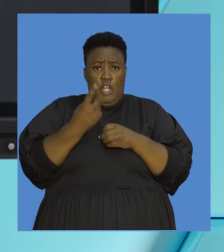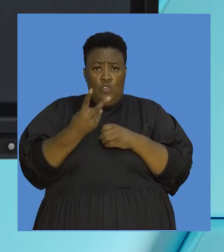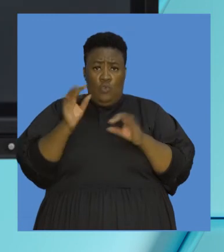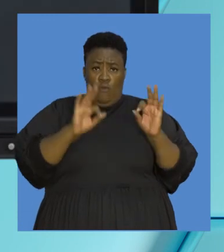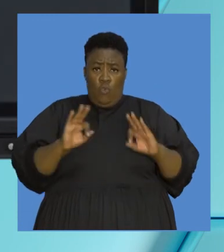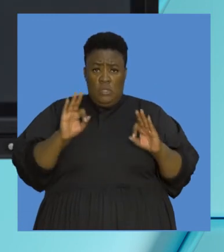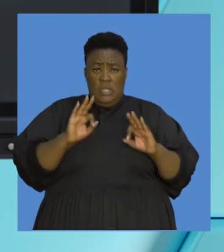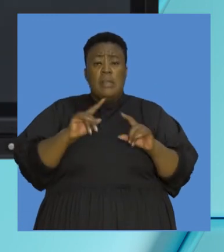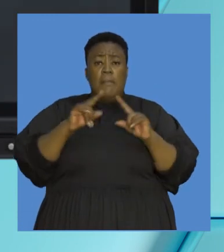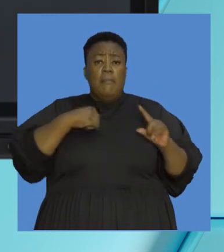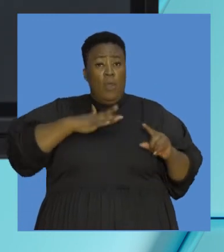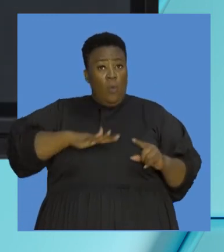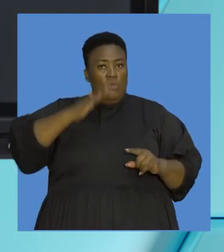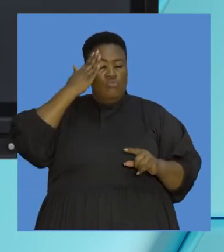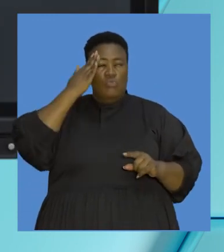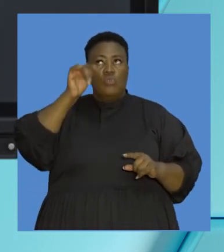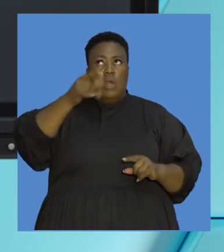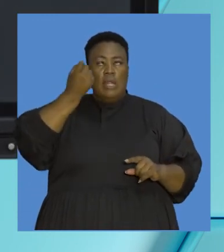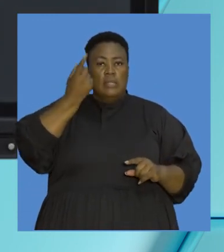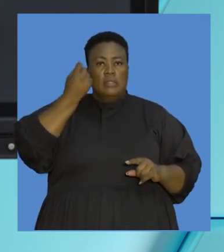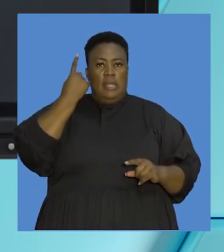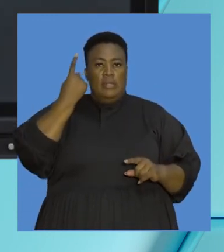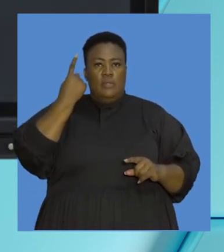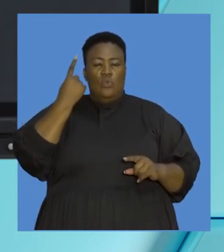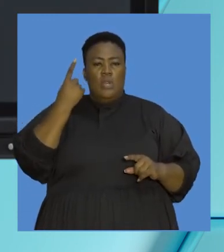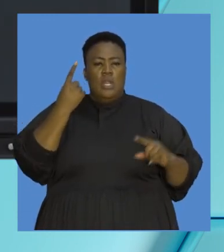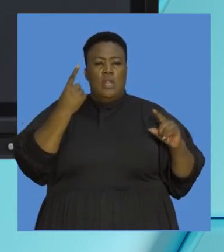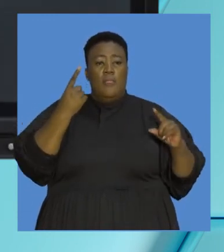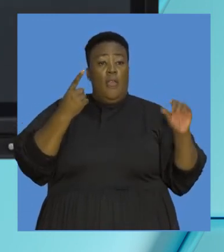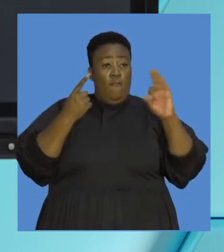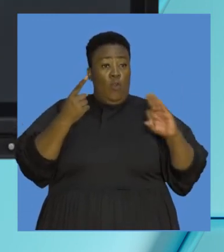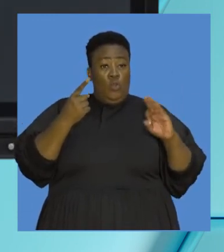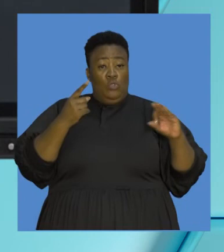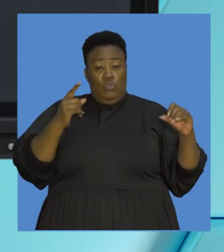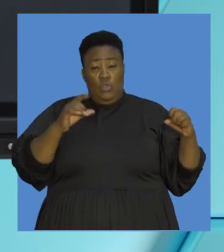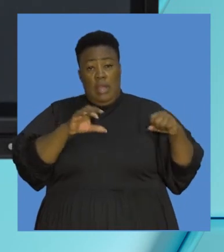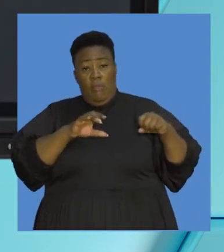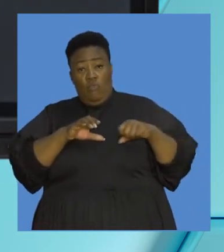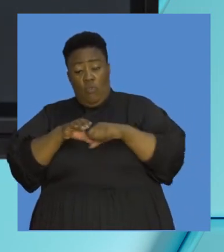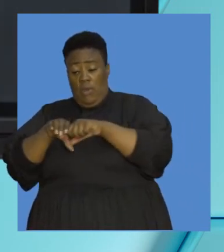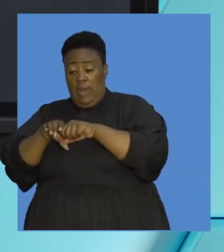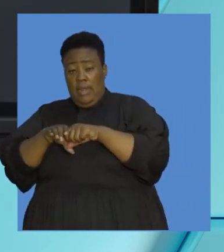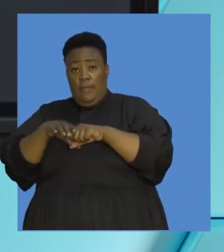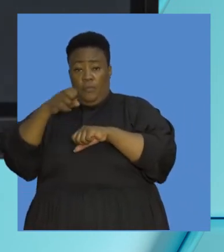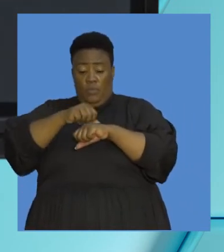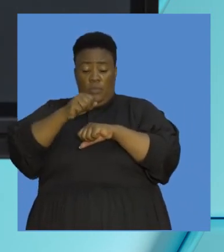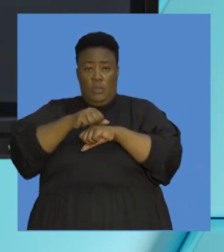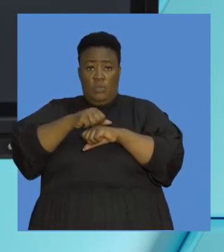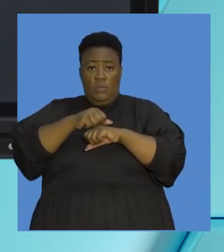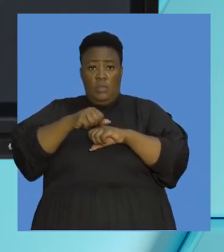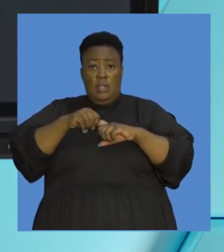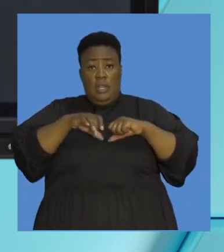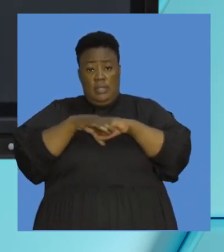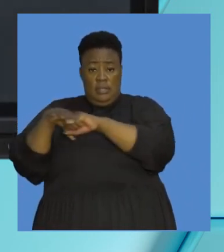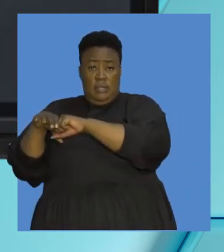are. I just want to know that you understand that the force to the right, which causes the